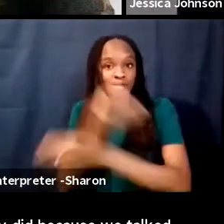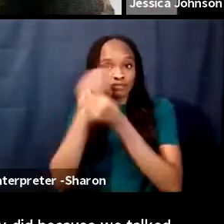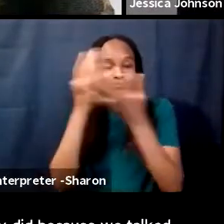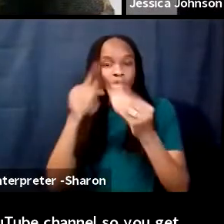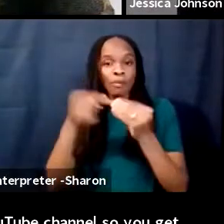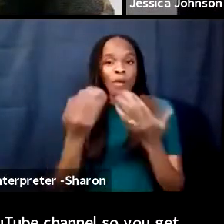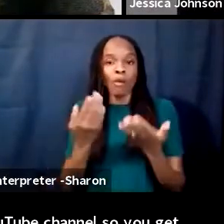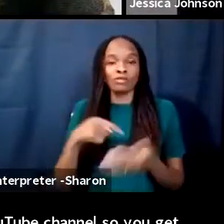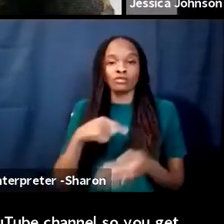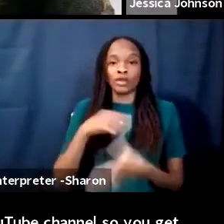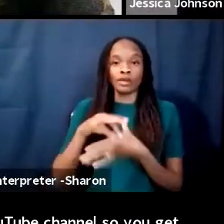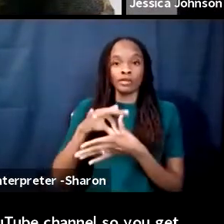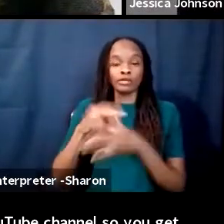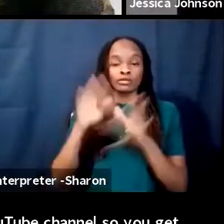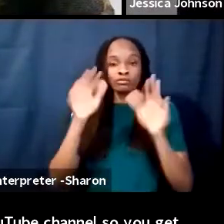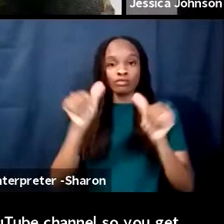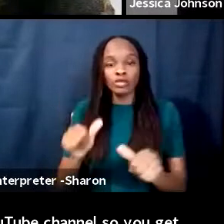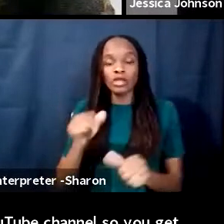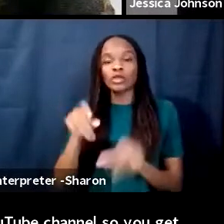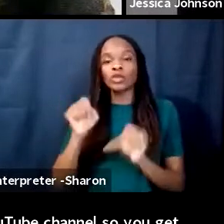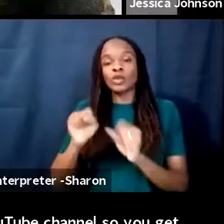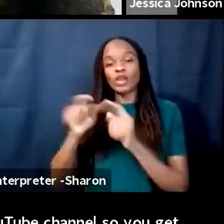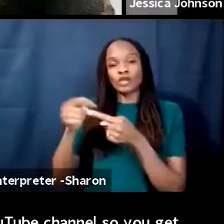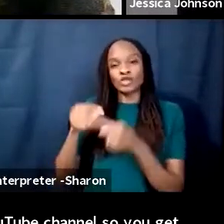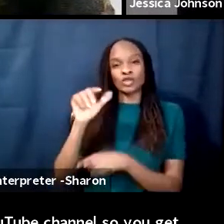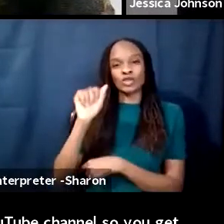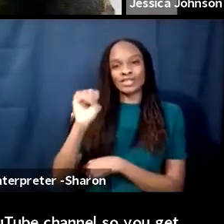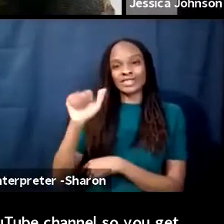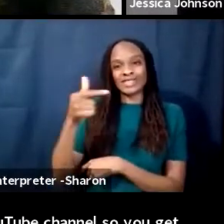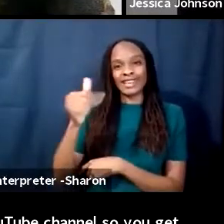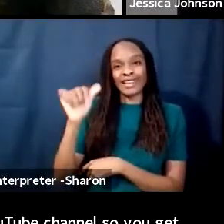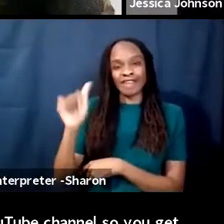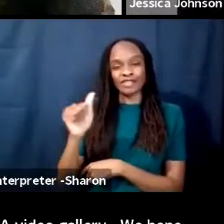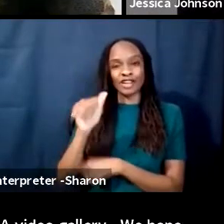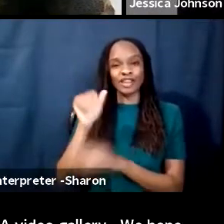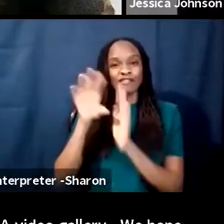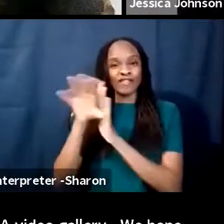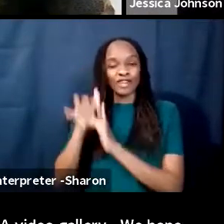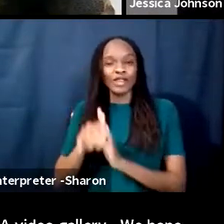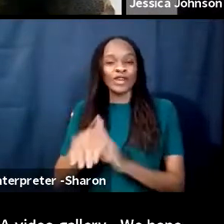out the SAG-AFTRA video gallery. We hope you all are doing well,